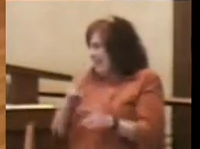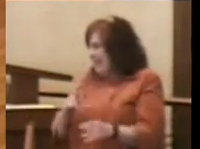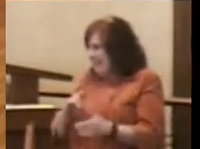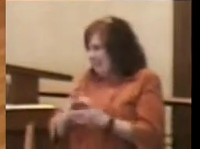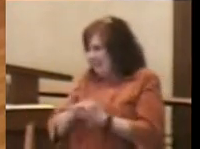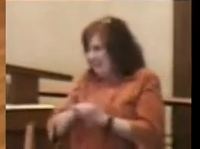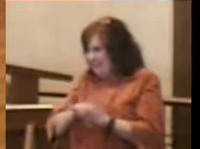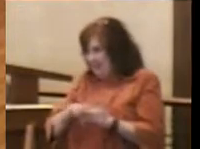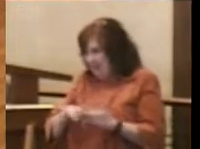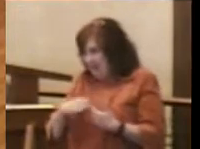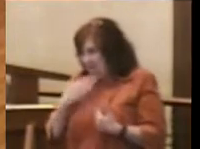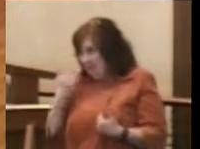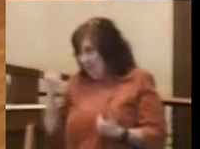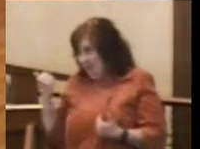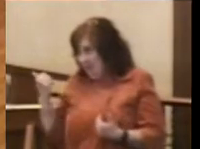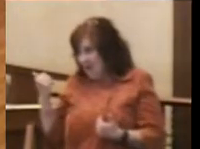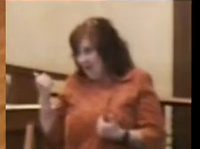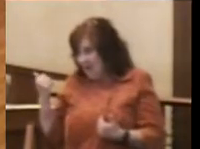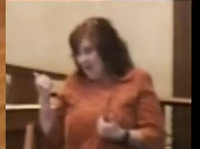cake? Would that be better?